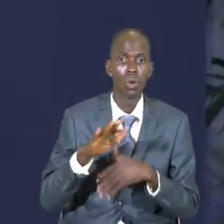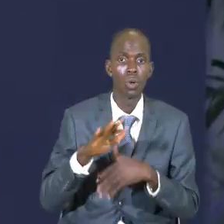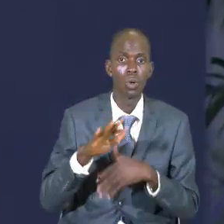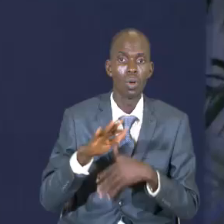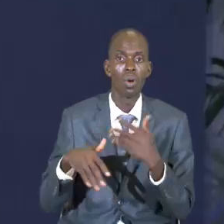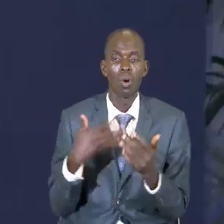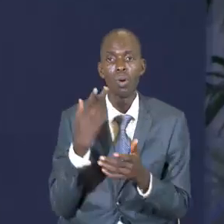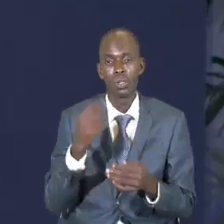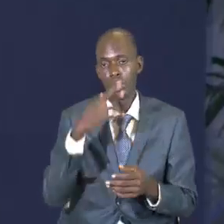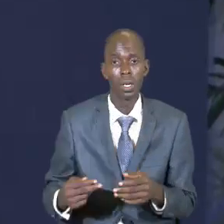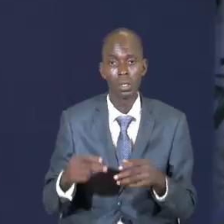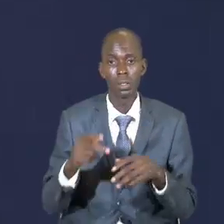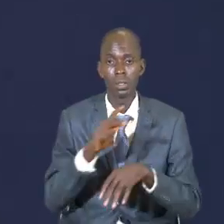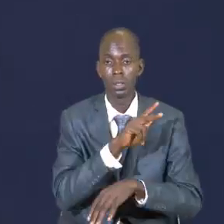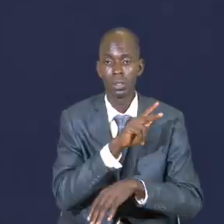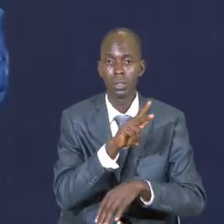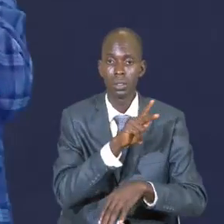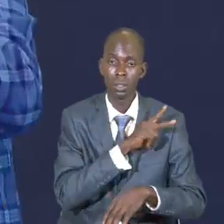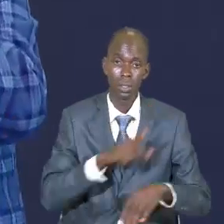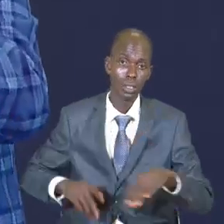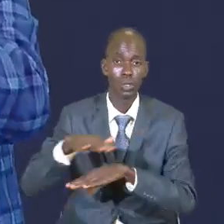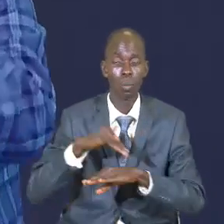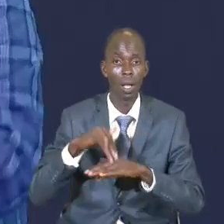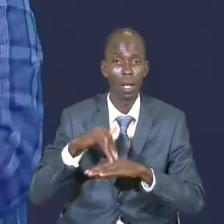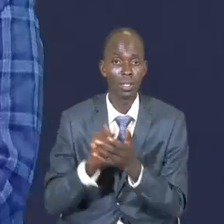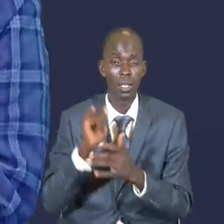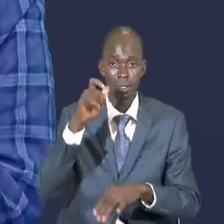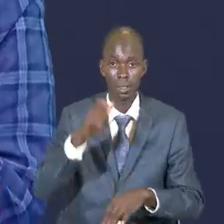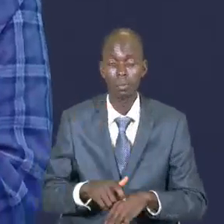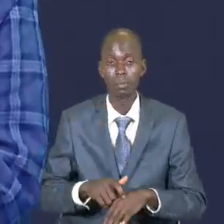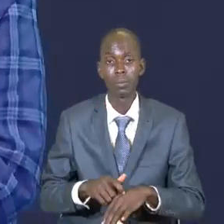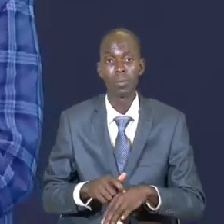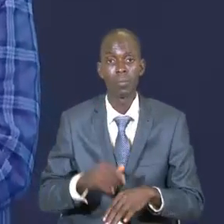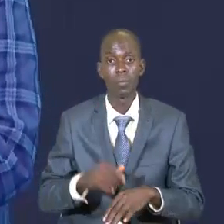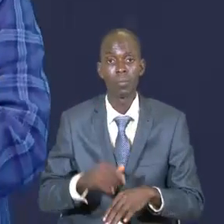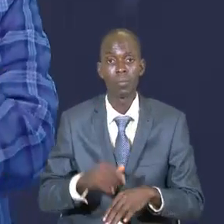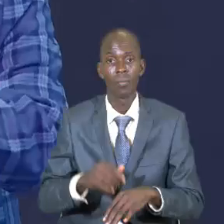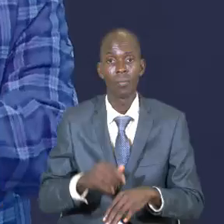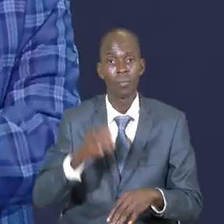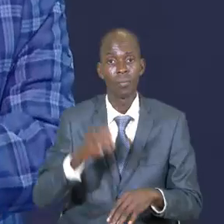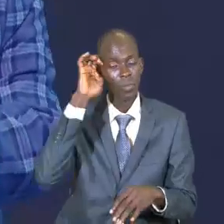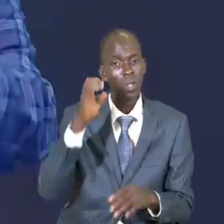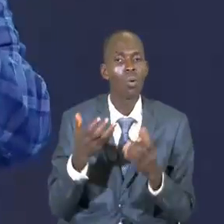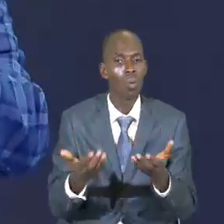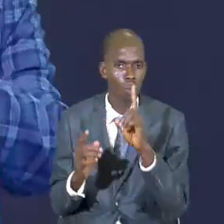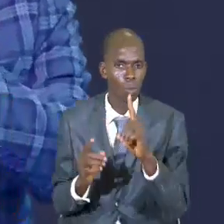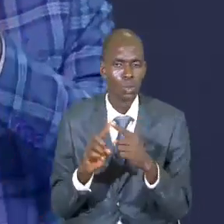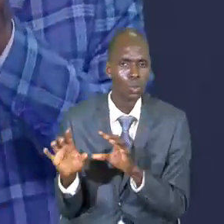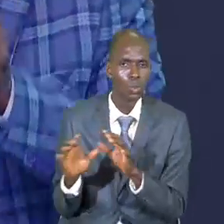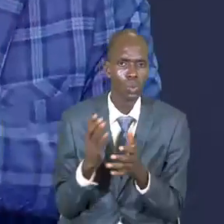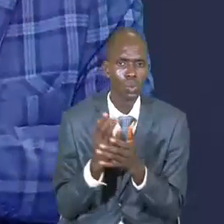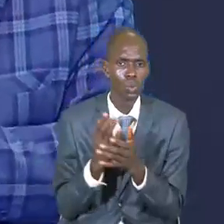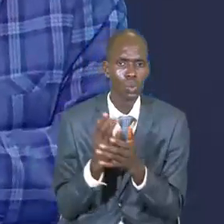Jewish nation at that time, he wanted somebody to do something special, and the Lord chose